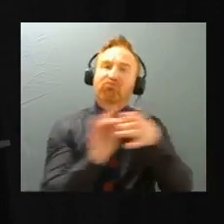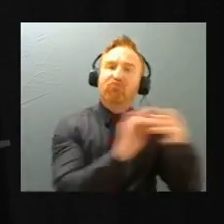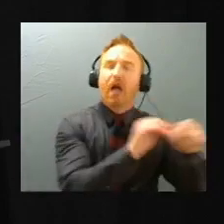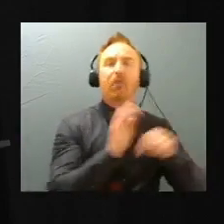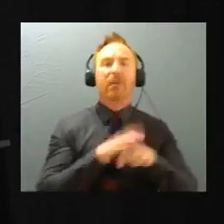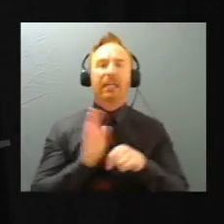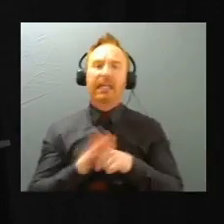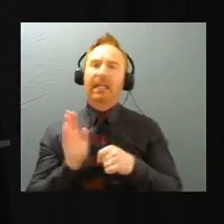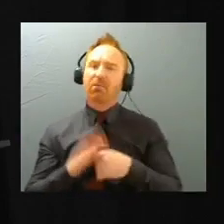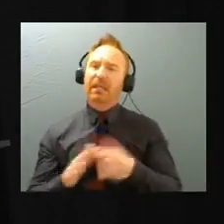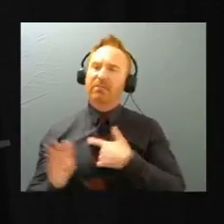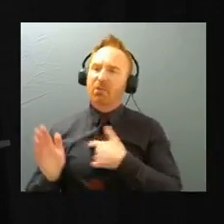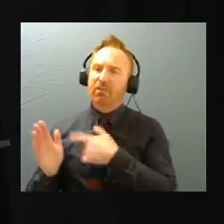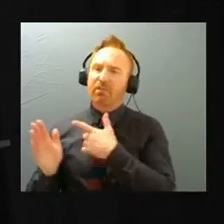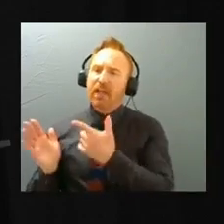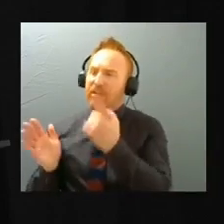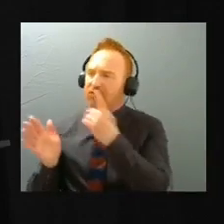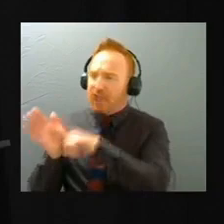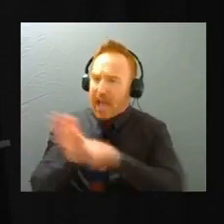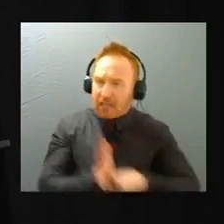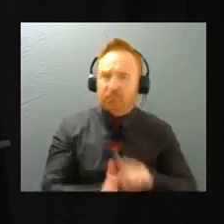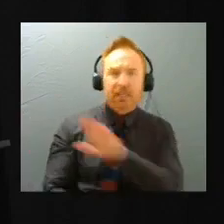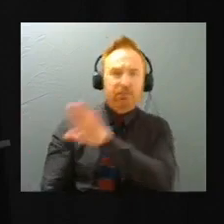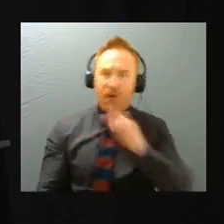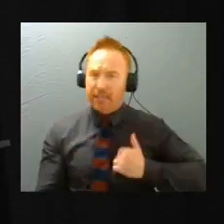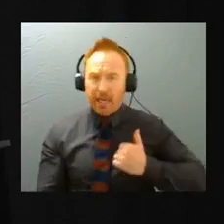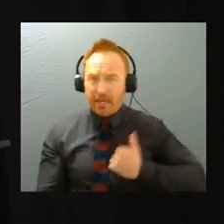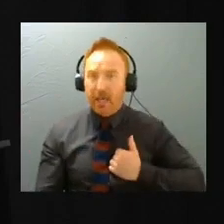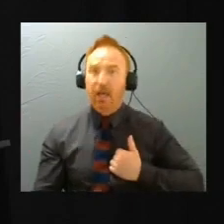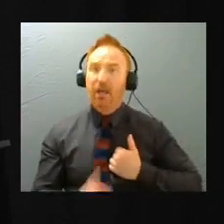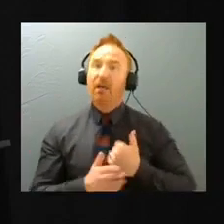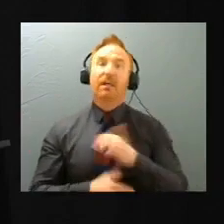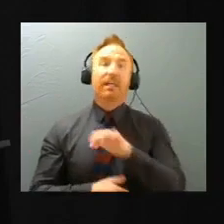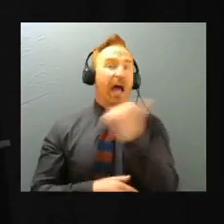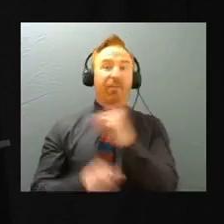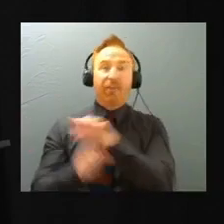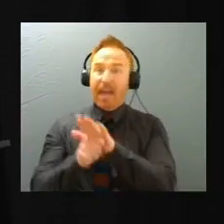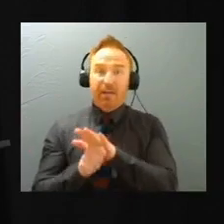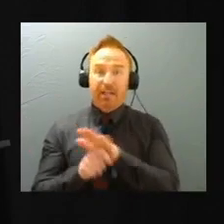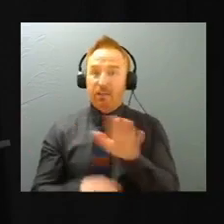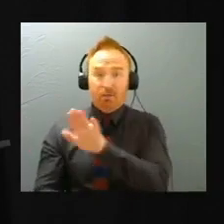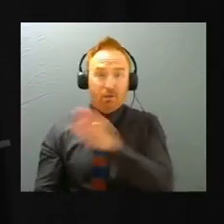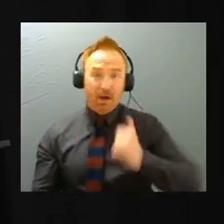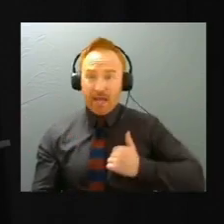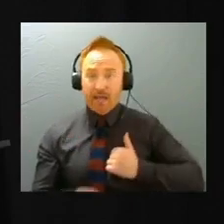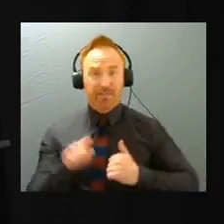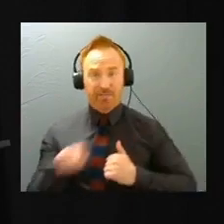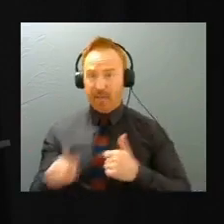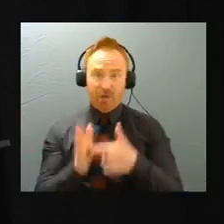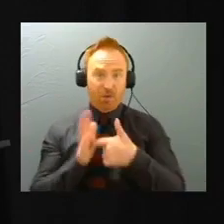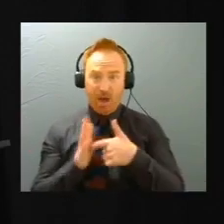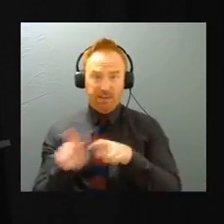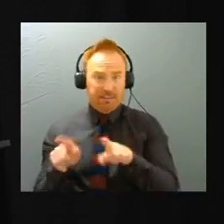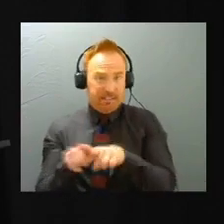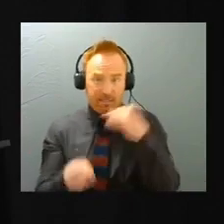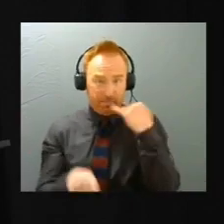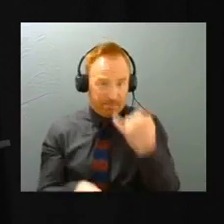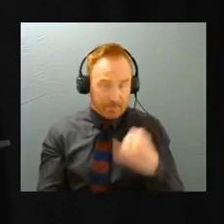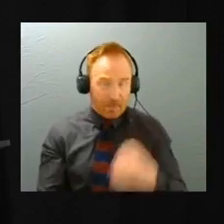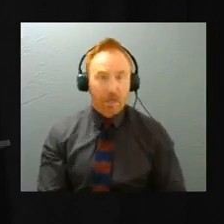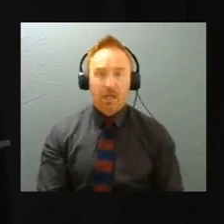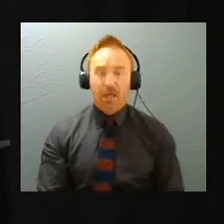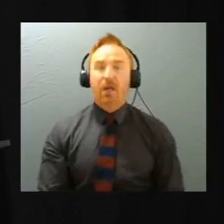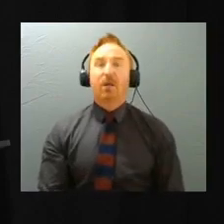this is a requirement in other jurisdictions as well. So again, whether it be our guidelines